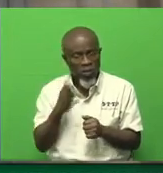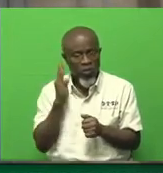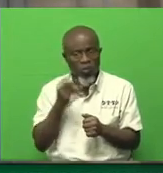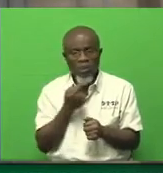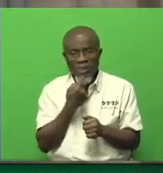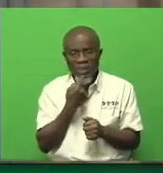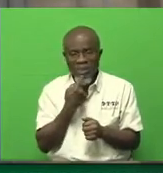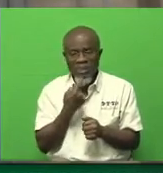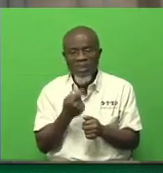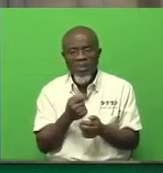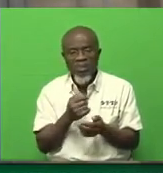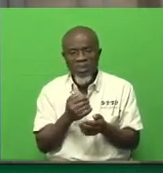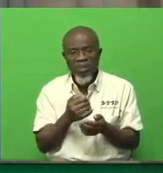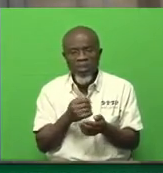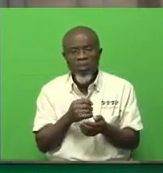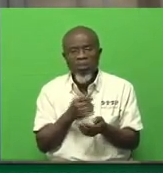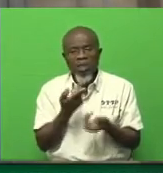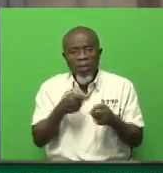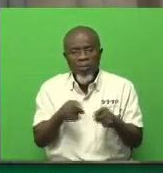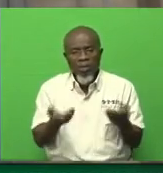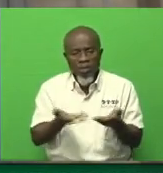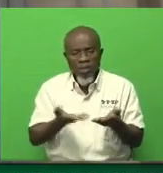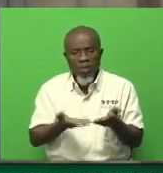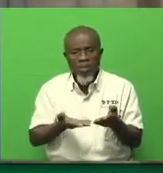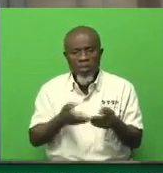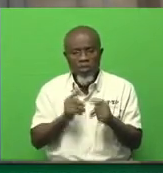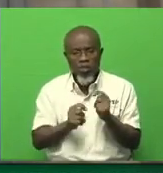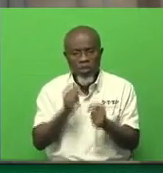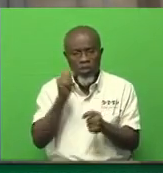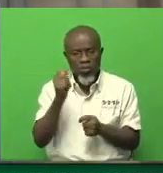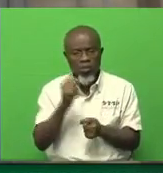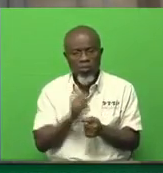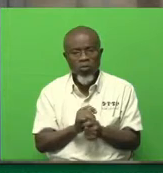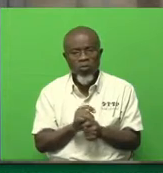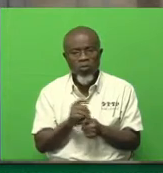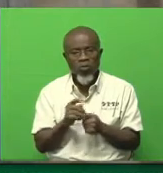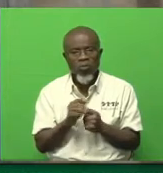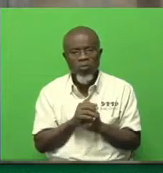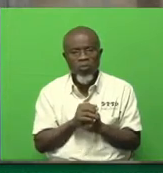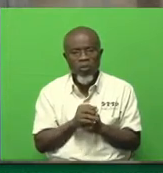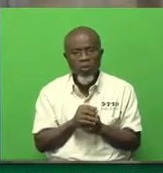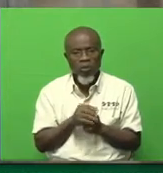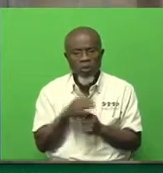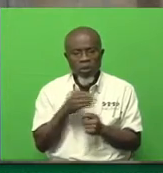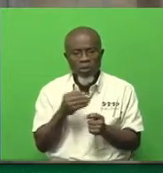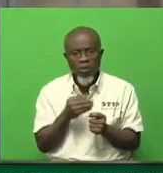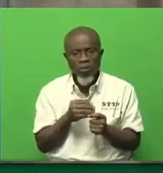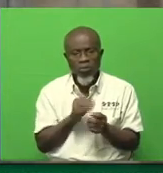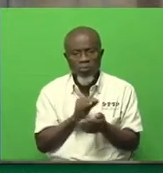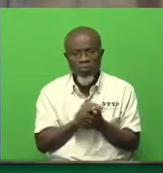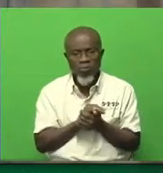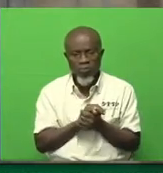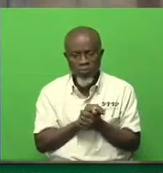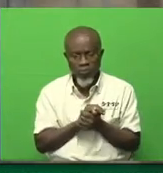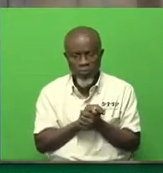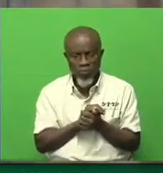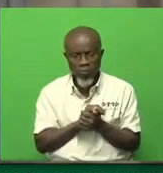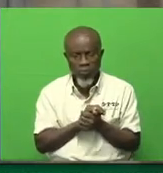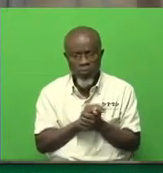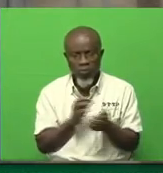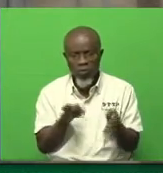educate any public about what is happening with our polio melliter situation and in closing how much more time do I have Deputy